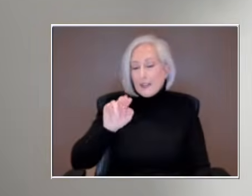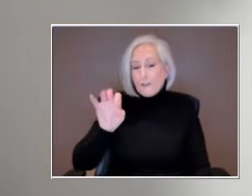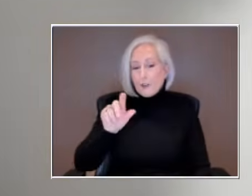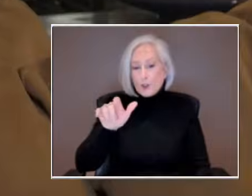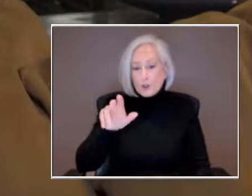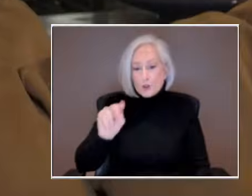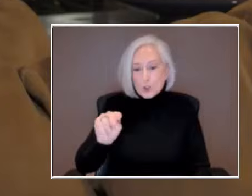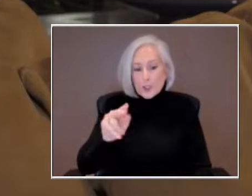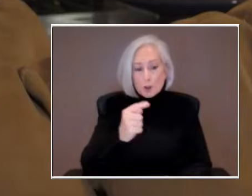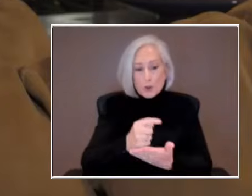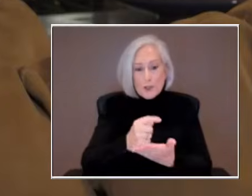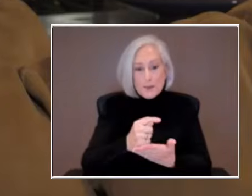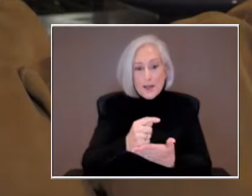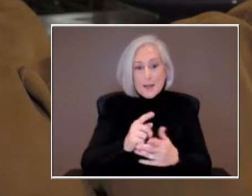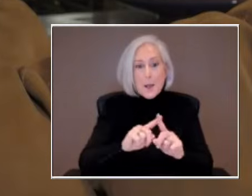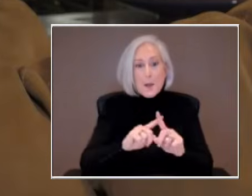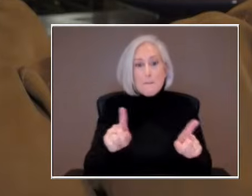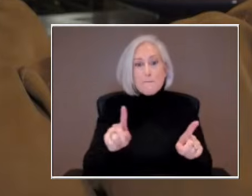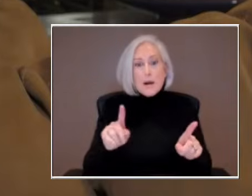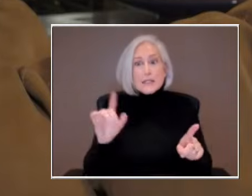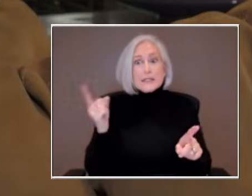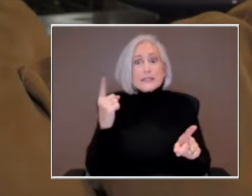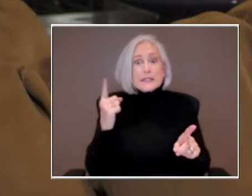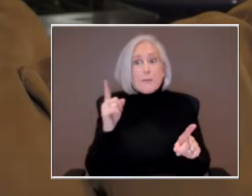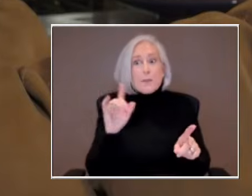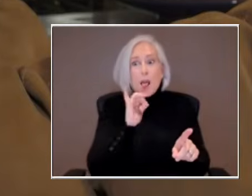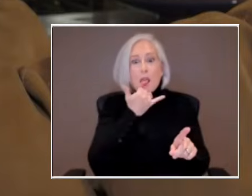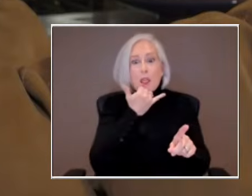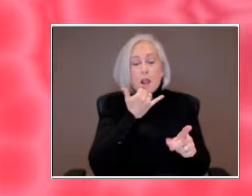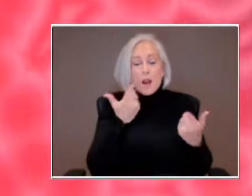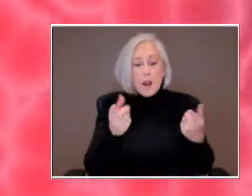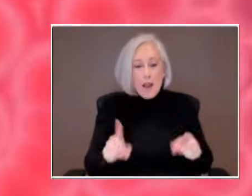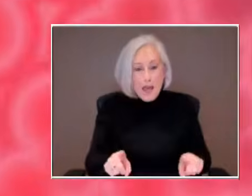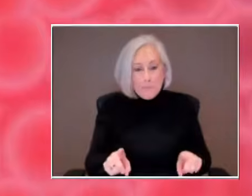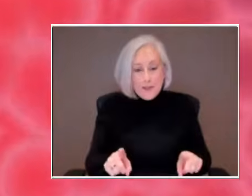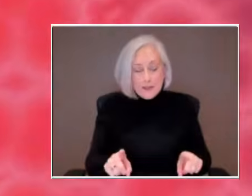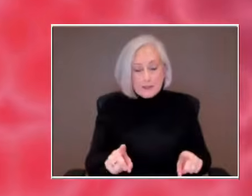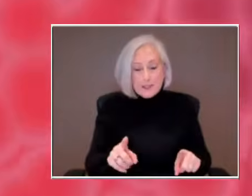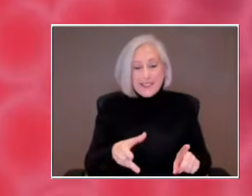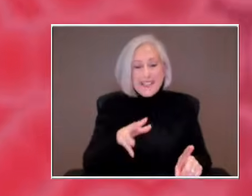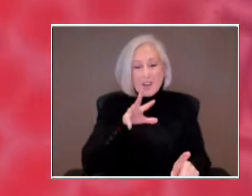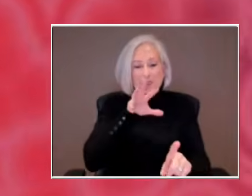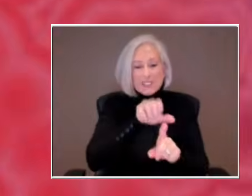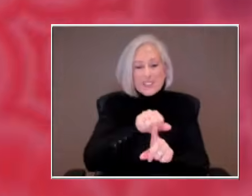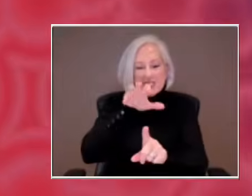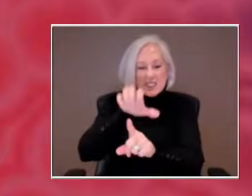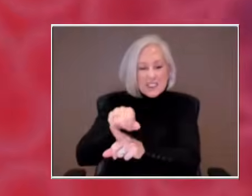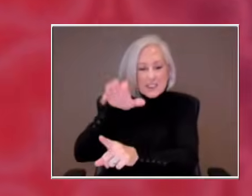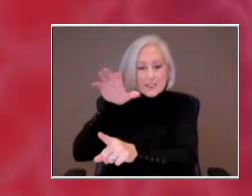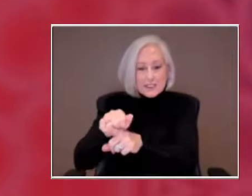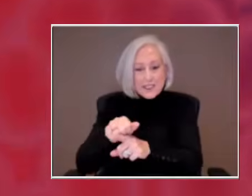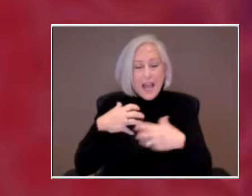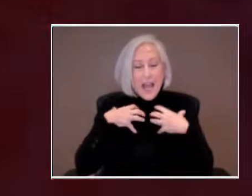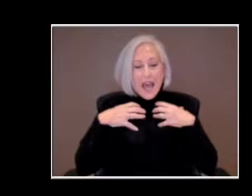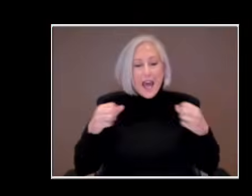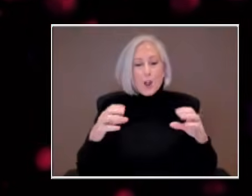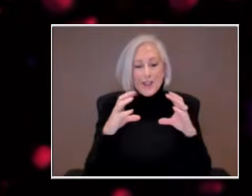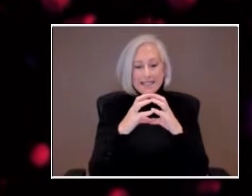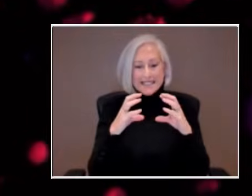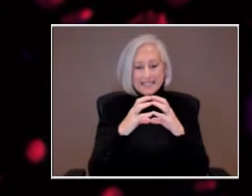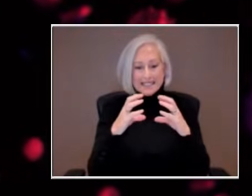those can start attacking healthy cells too. And so that's what basically was happening. My body's kind of like imploding. My immune system's trying to kill